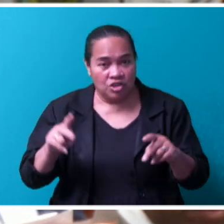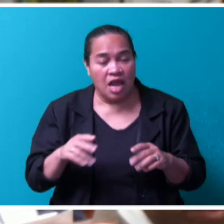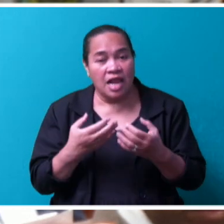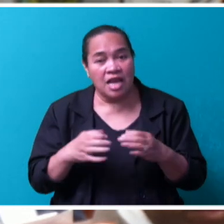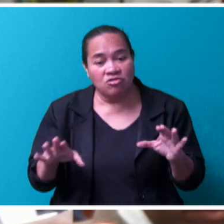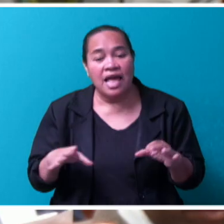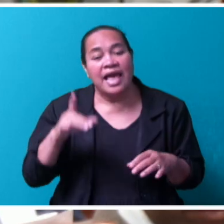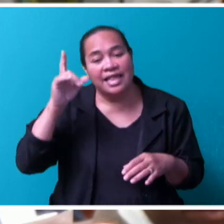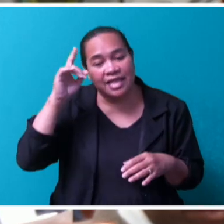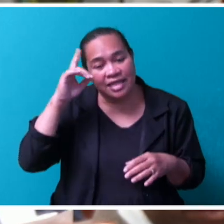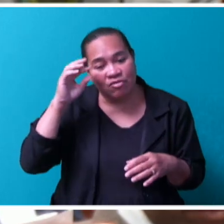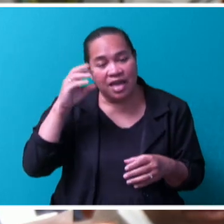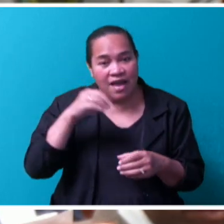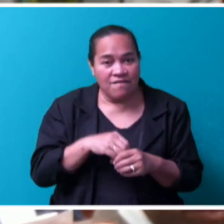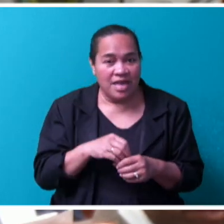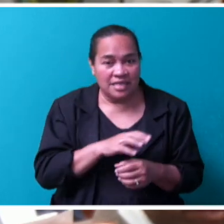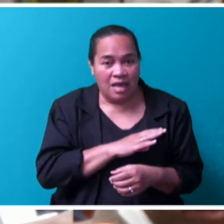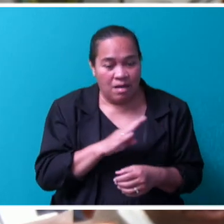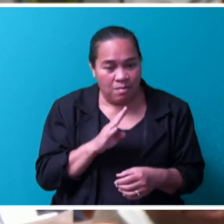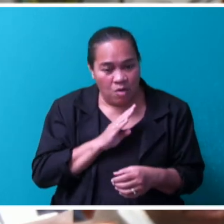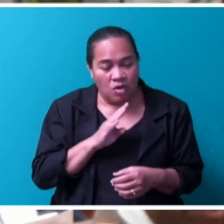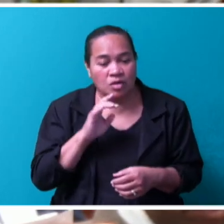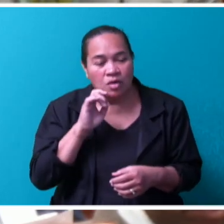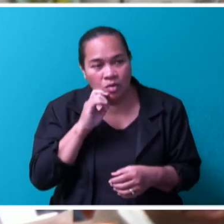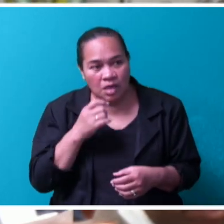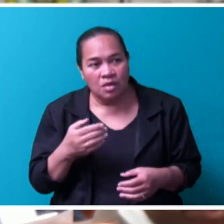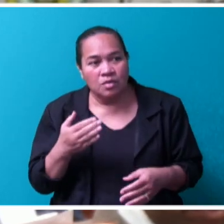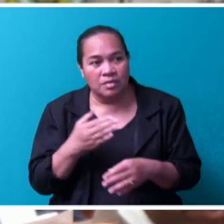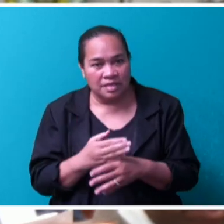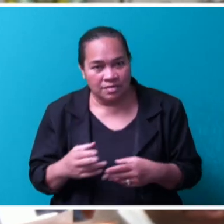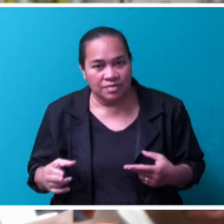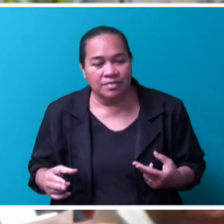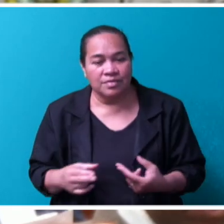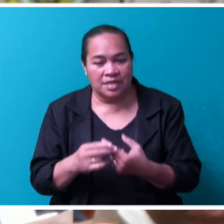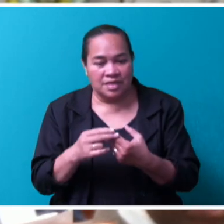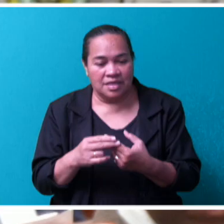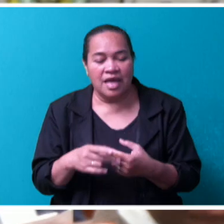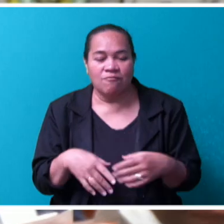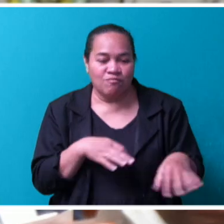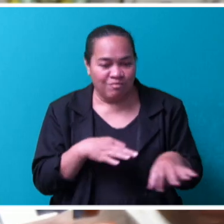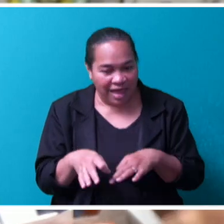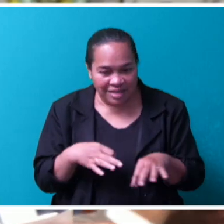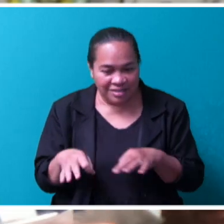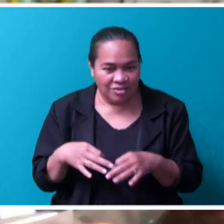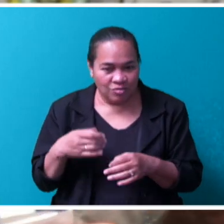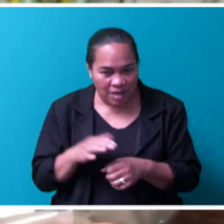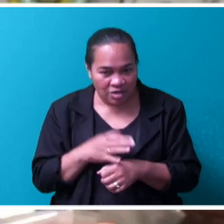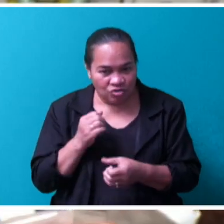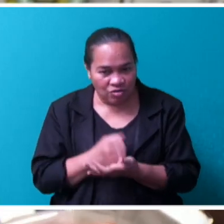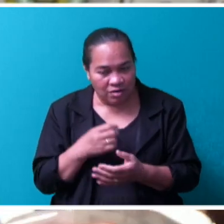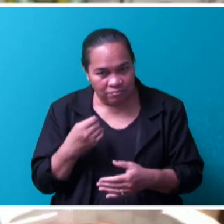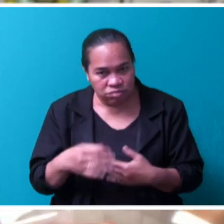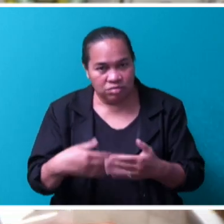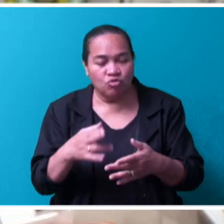Board grant will help turn village and provincial plans into action. The Leadership Allowance will